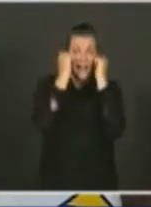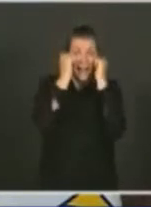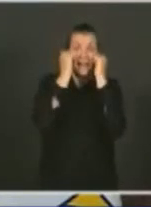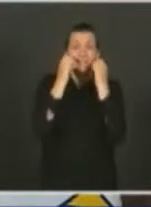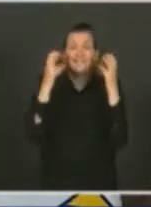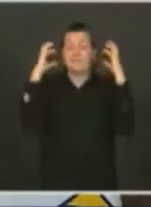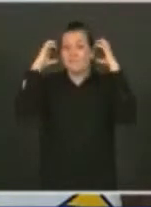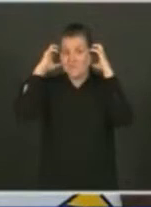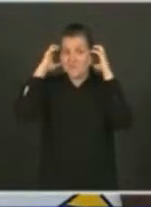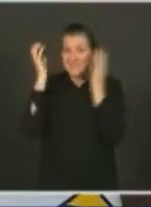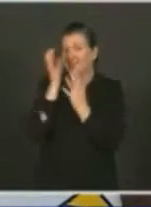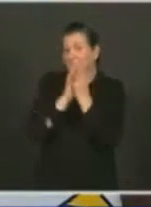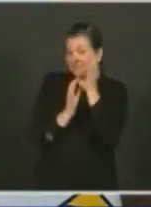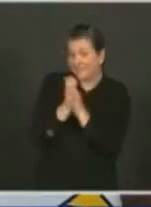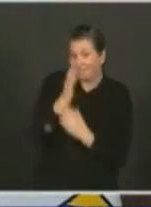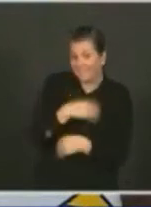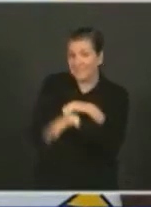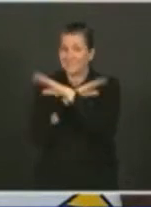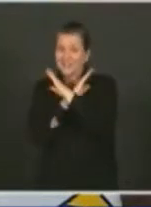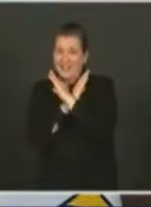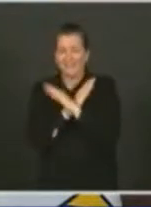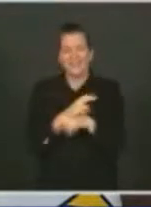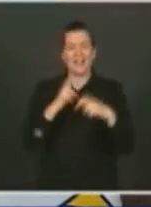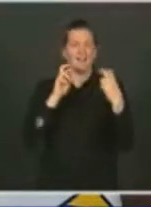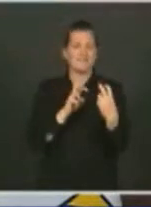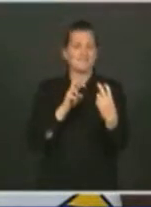zoning restrictions to be relaxed through the end of the